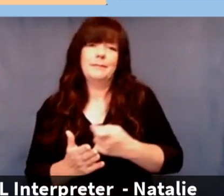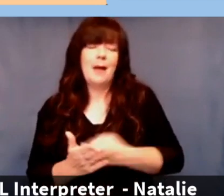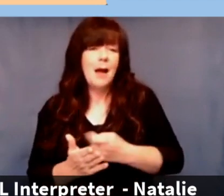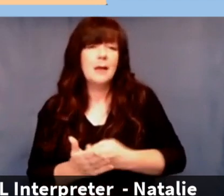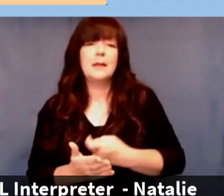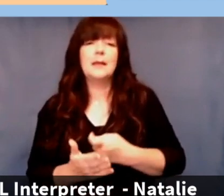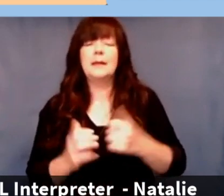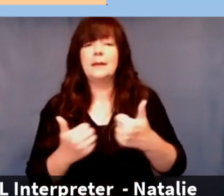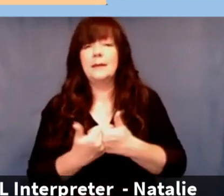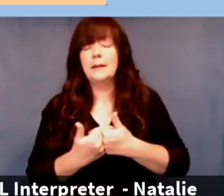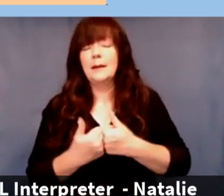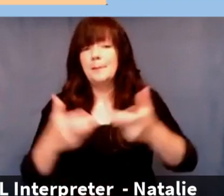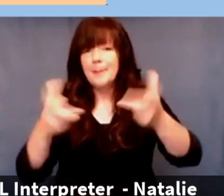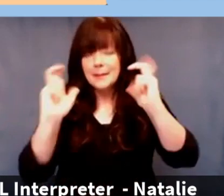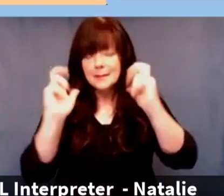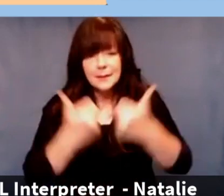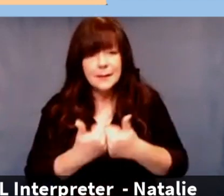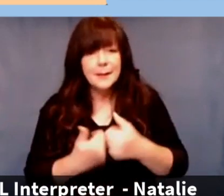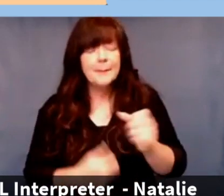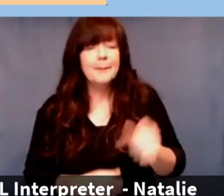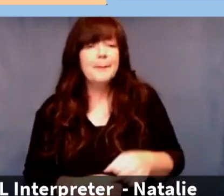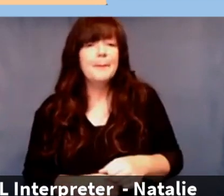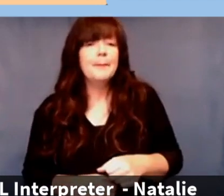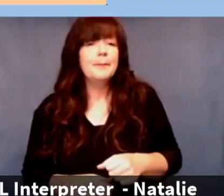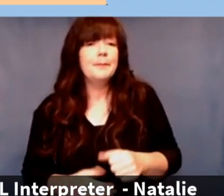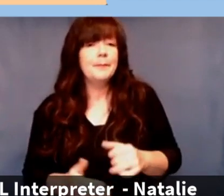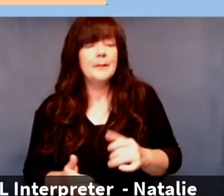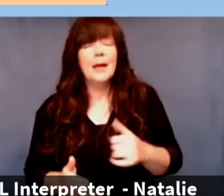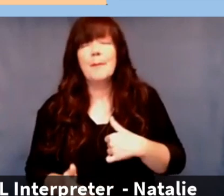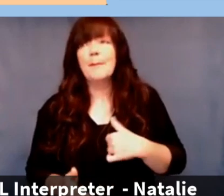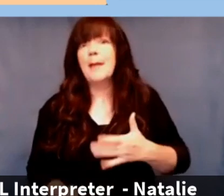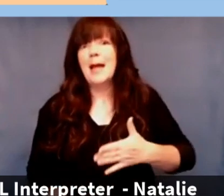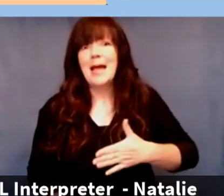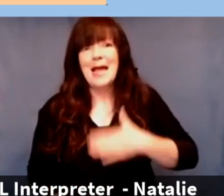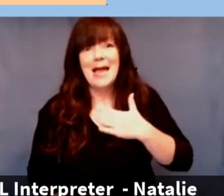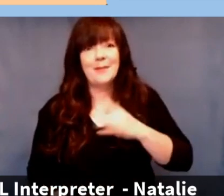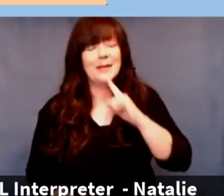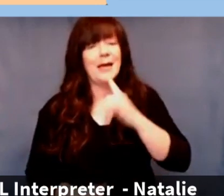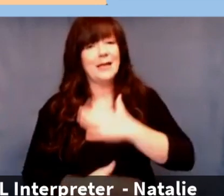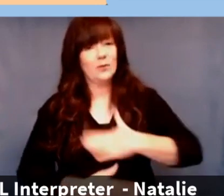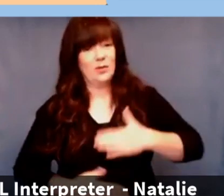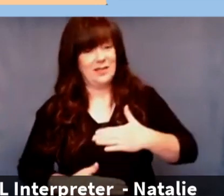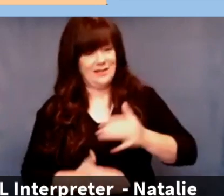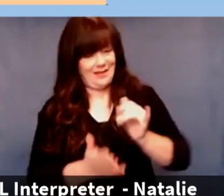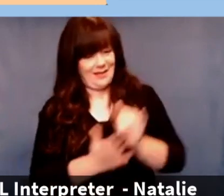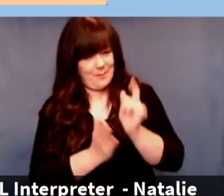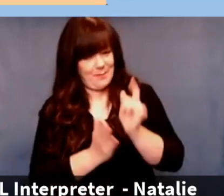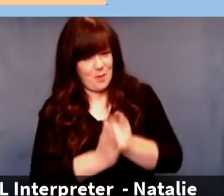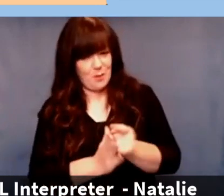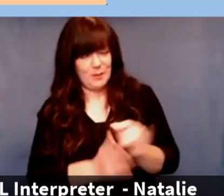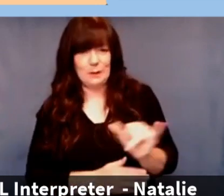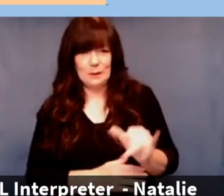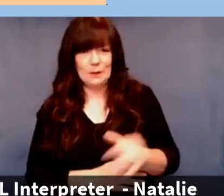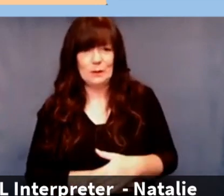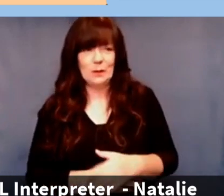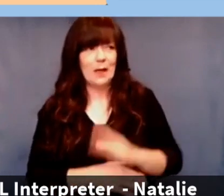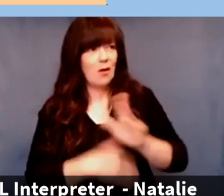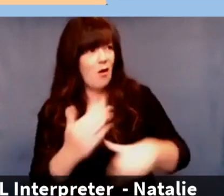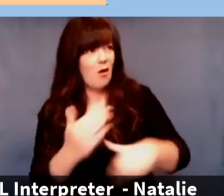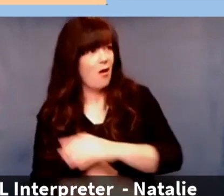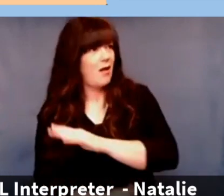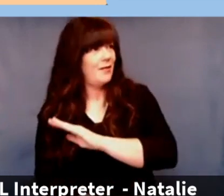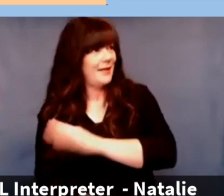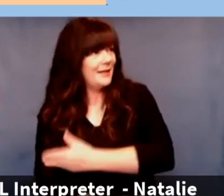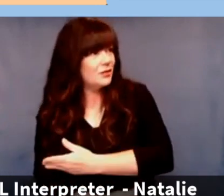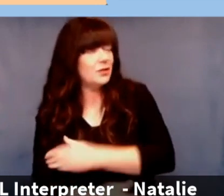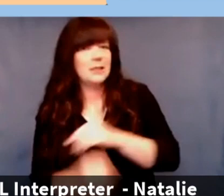games. And it was like the first, and I'm so happy that I appreciated it in the moment of the energy of the